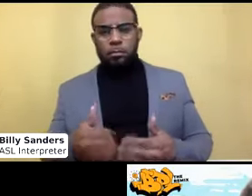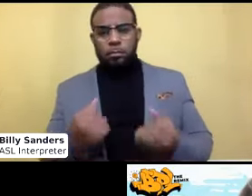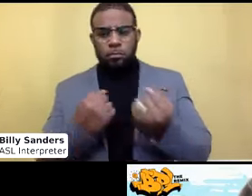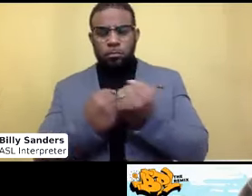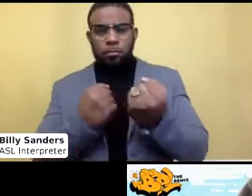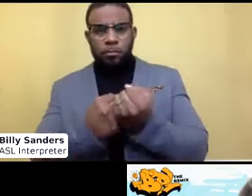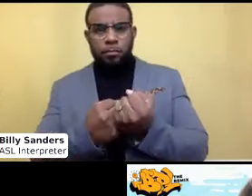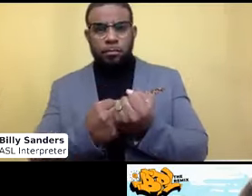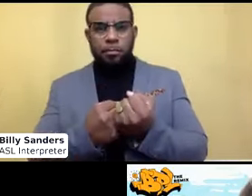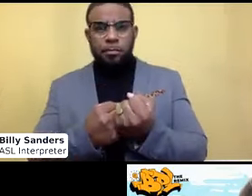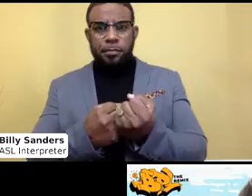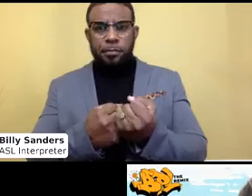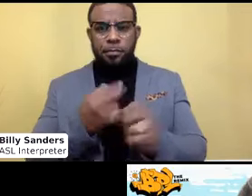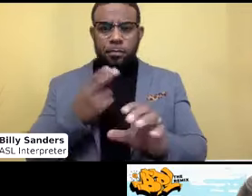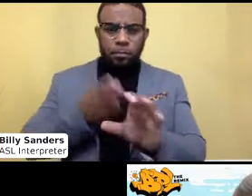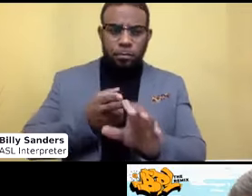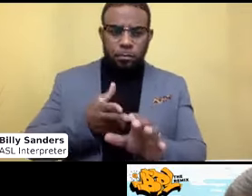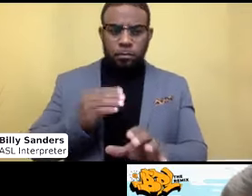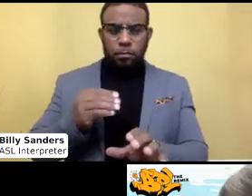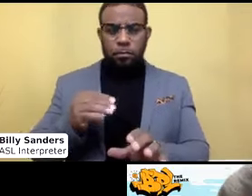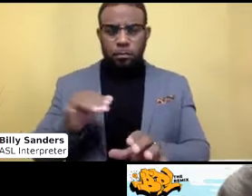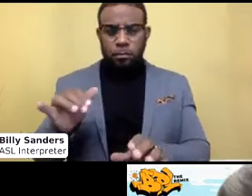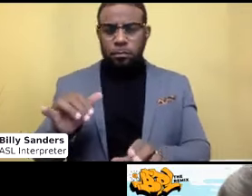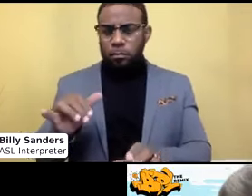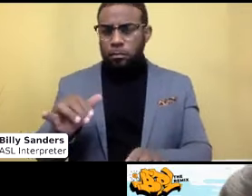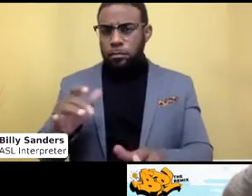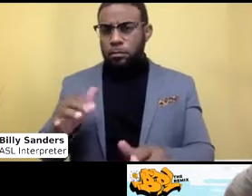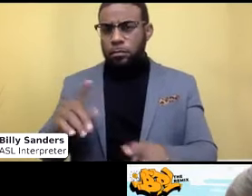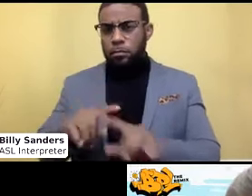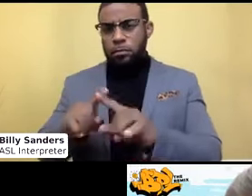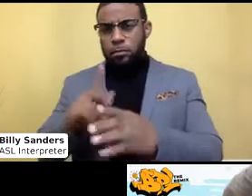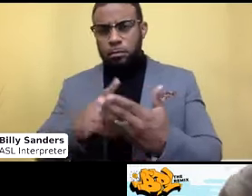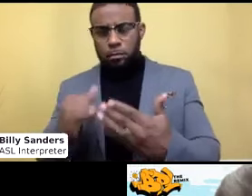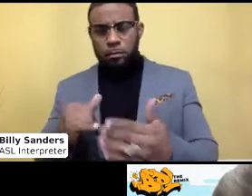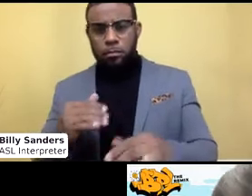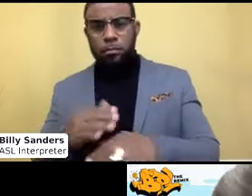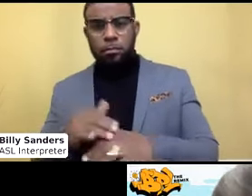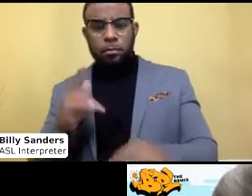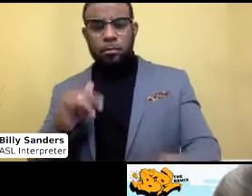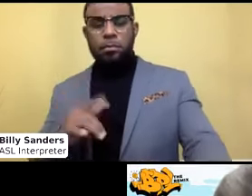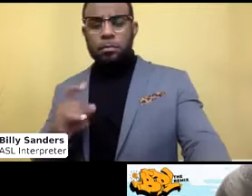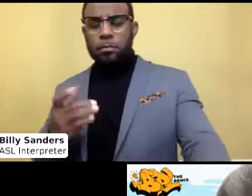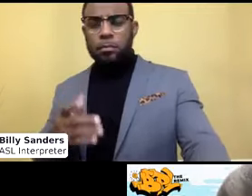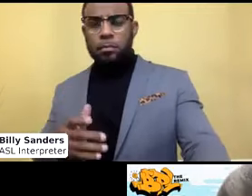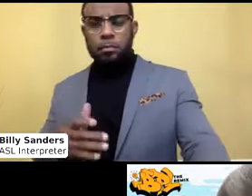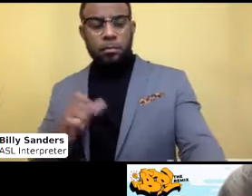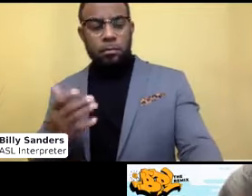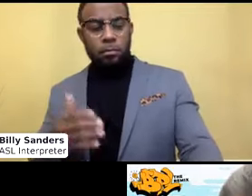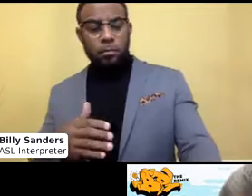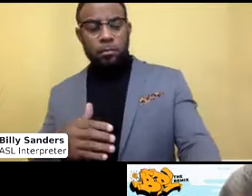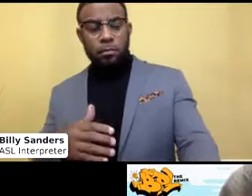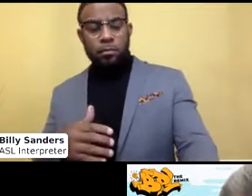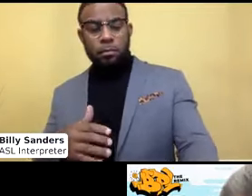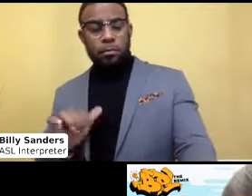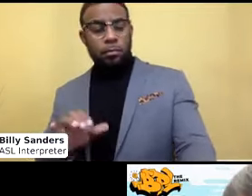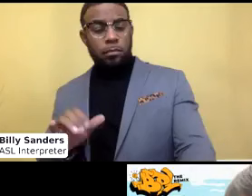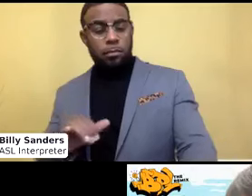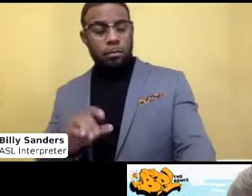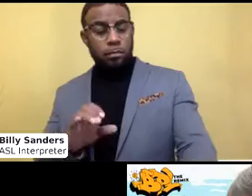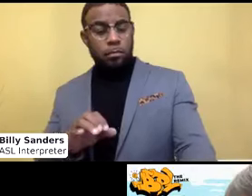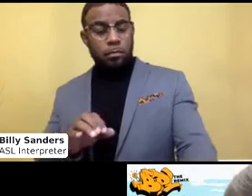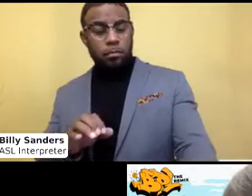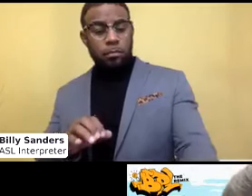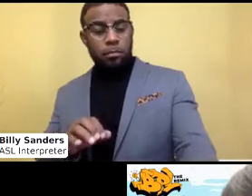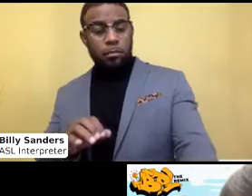support participatory and like different projects that are calling for that. That's one thing. The other thing that we have to do